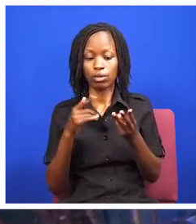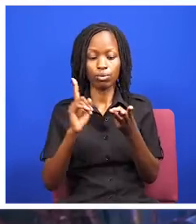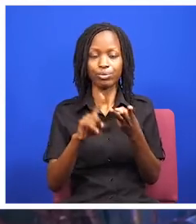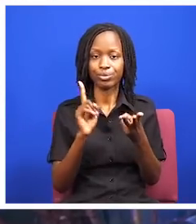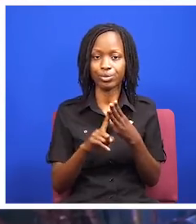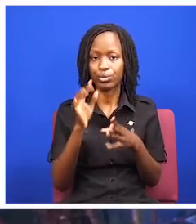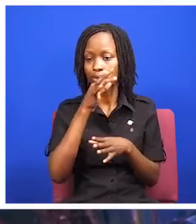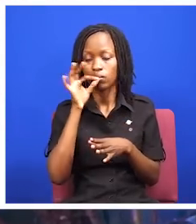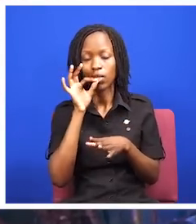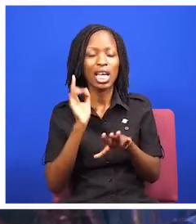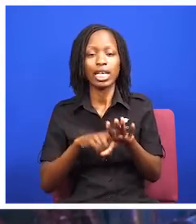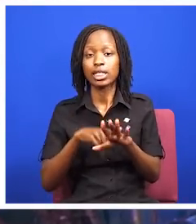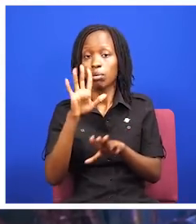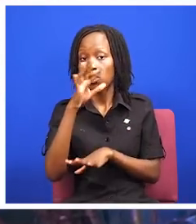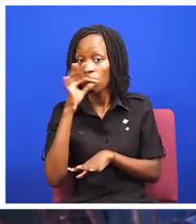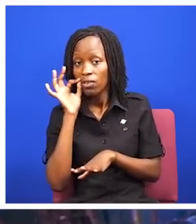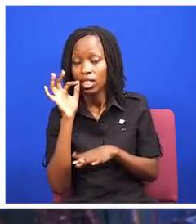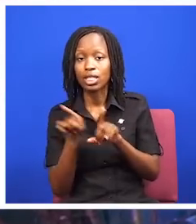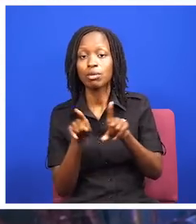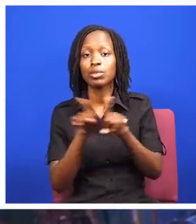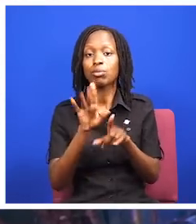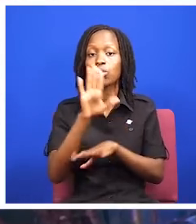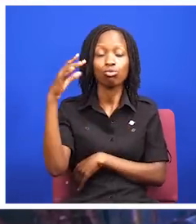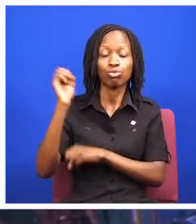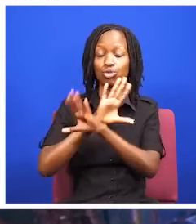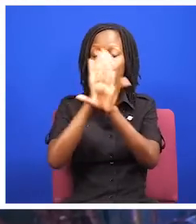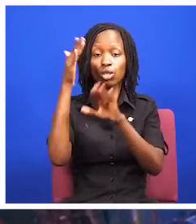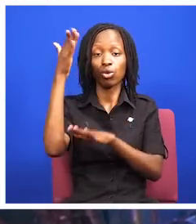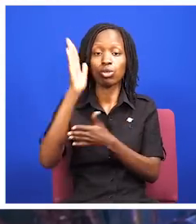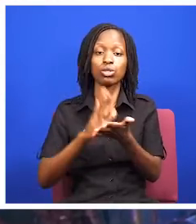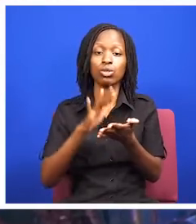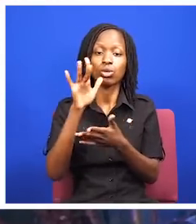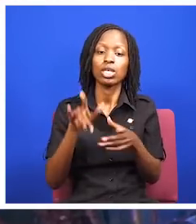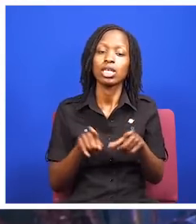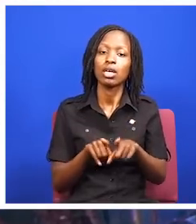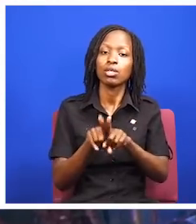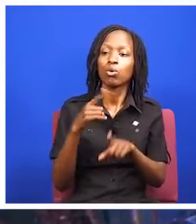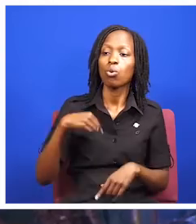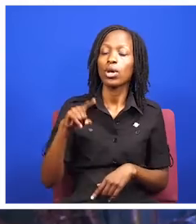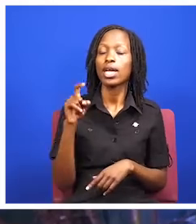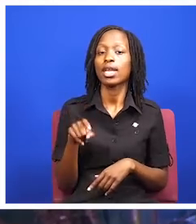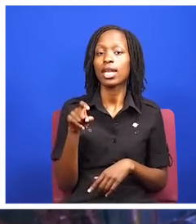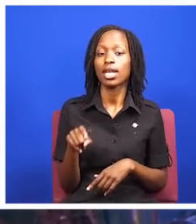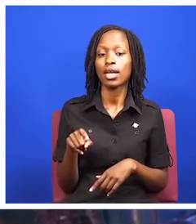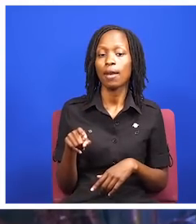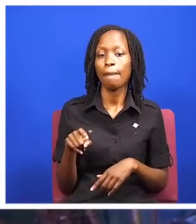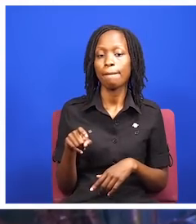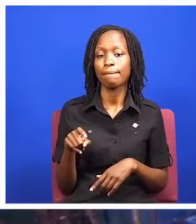to fast. When you find time to fast, you are also radiating God's glory. And also, we need also